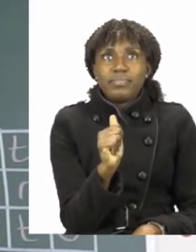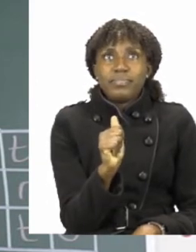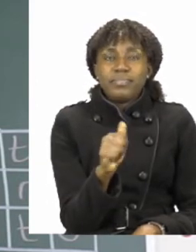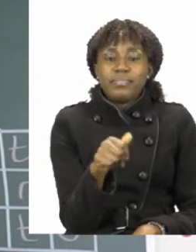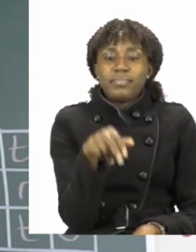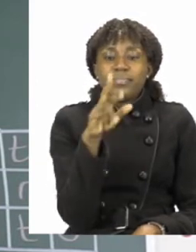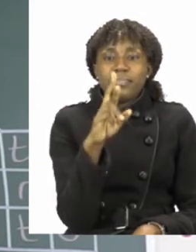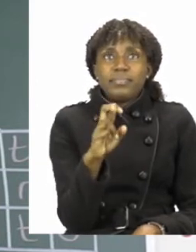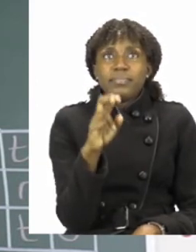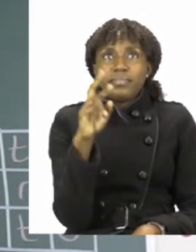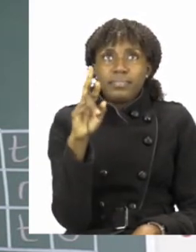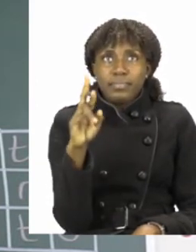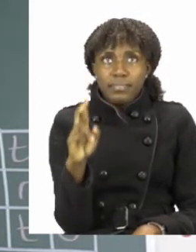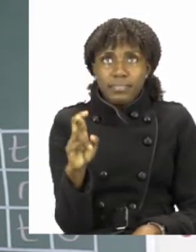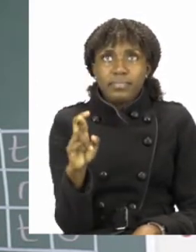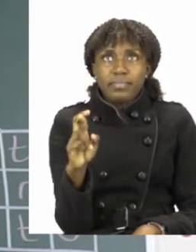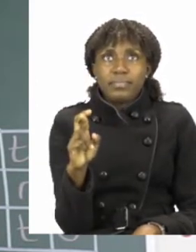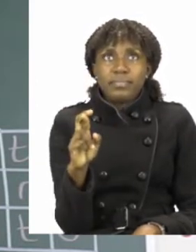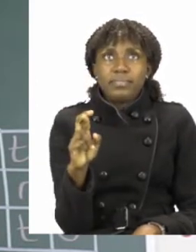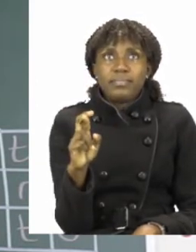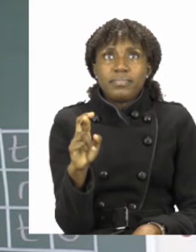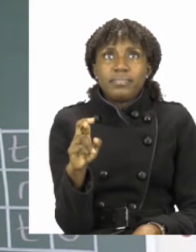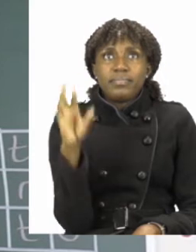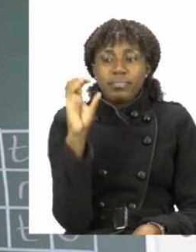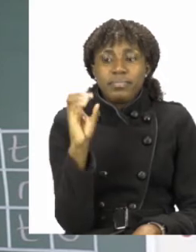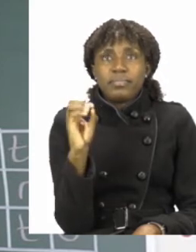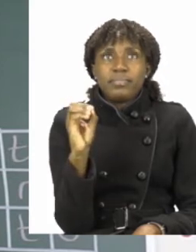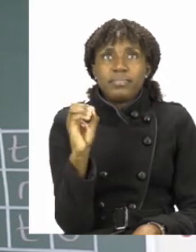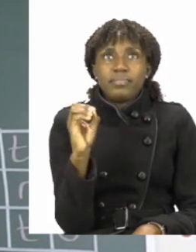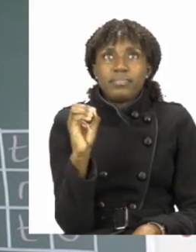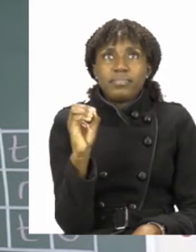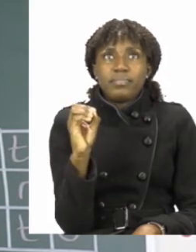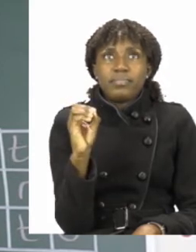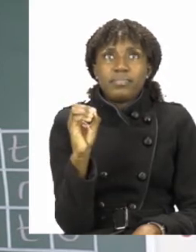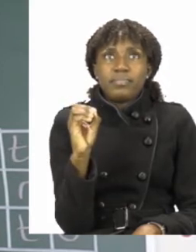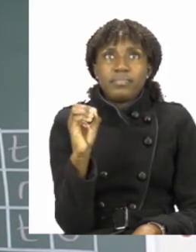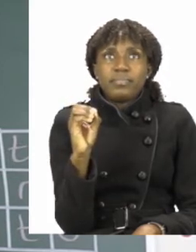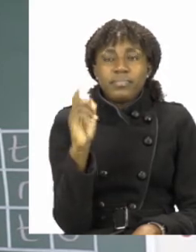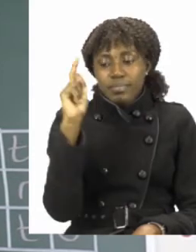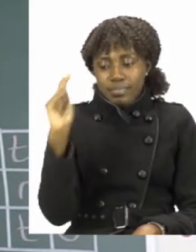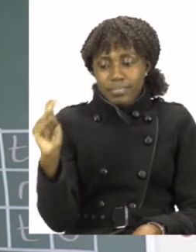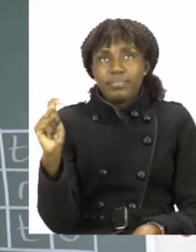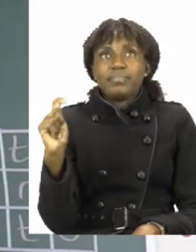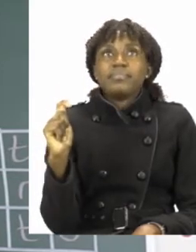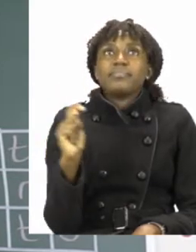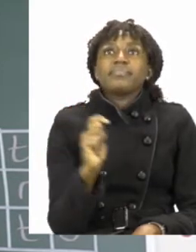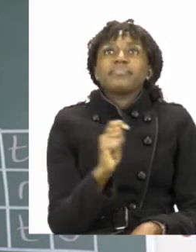A. Then we have our 2 R's and an O. Carrot.